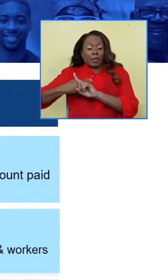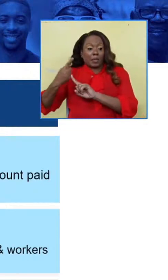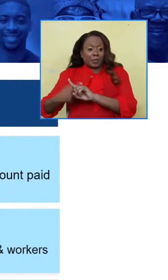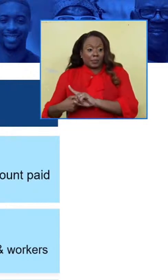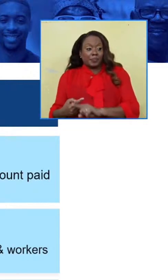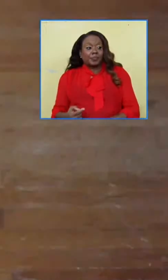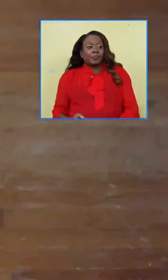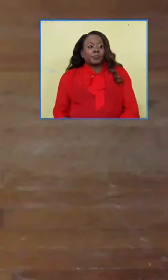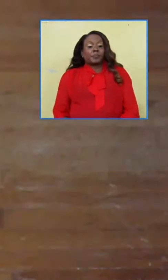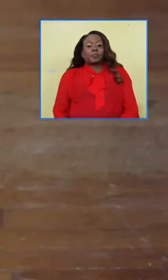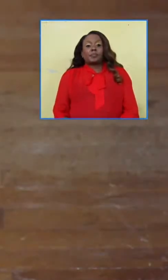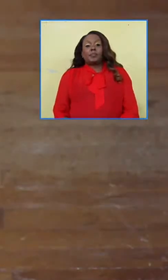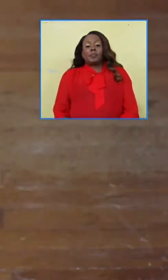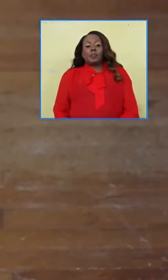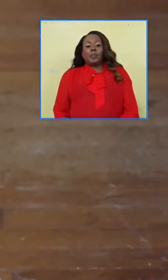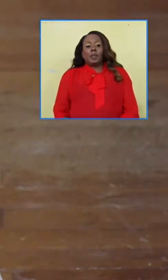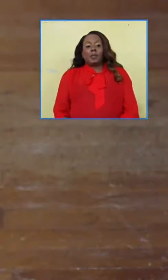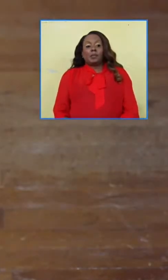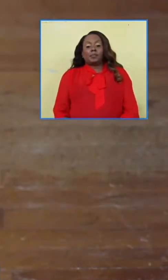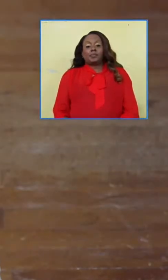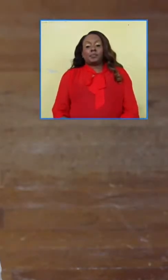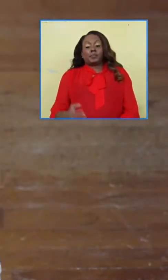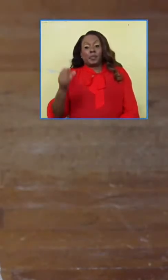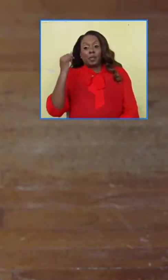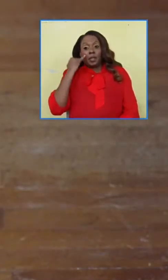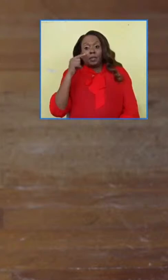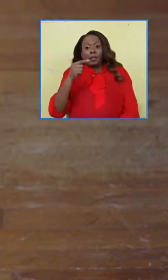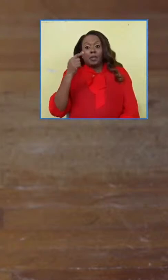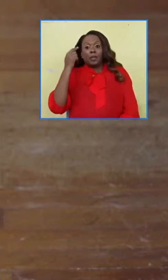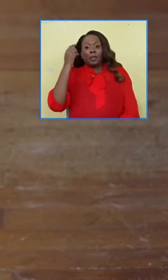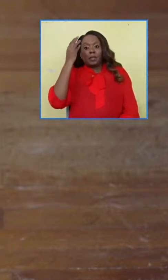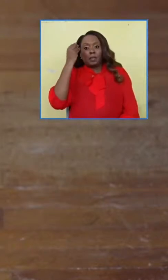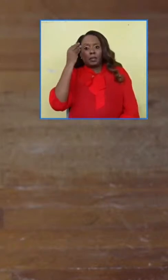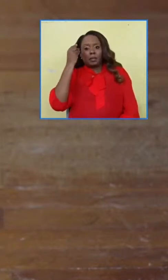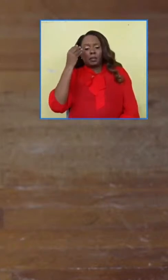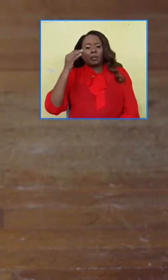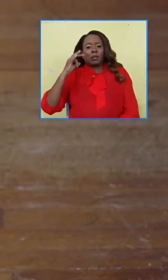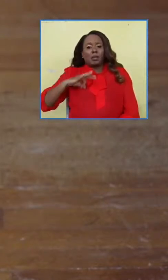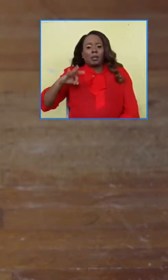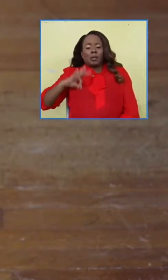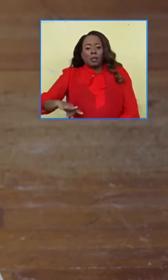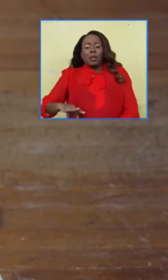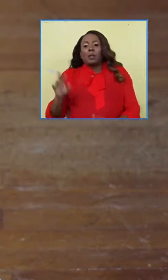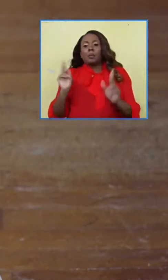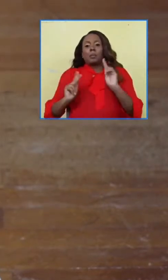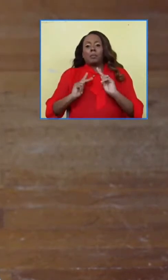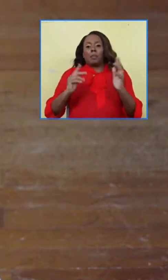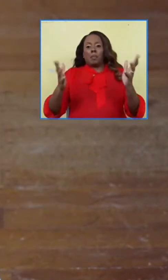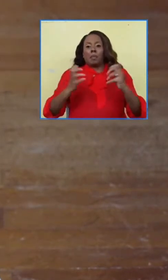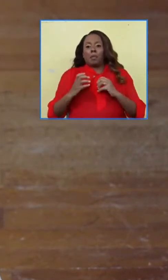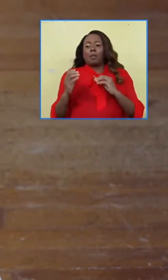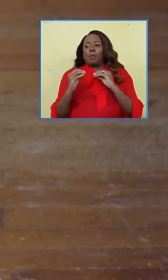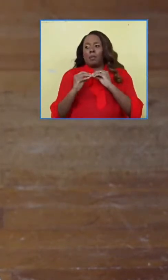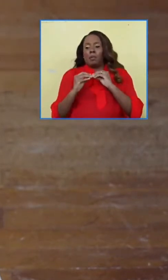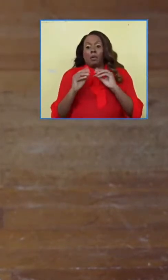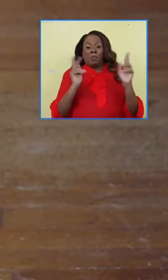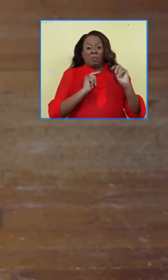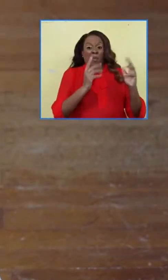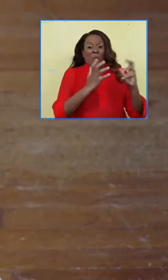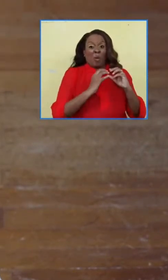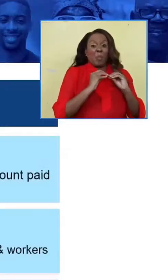In so doing, if you think about benefits, people tend to always want more. But you have to balance that